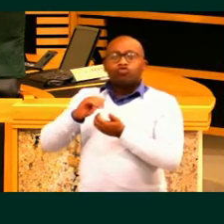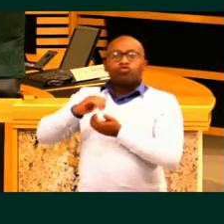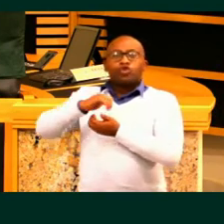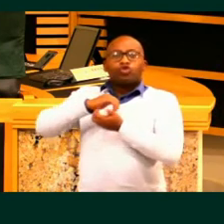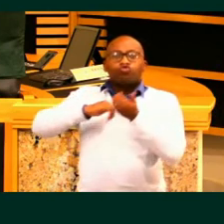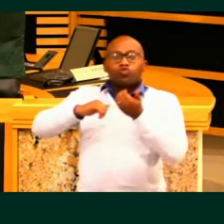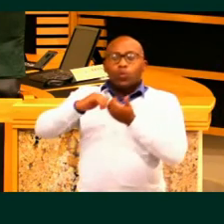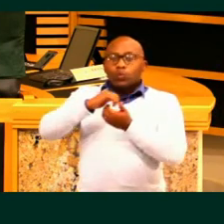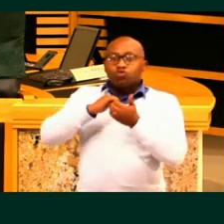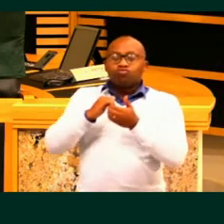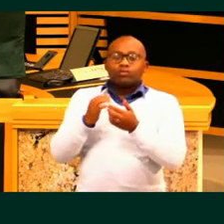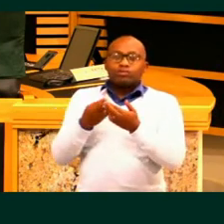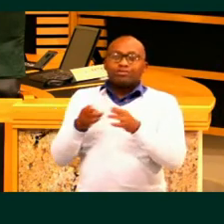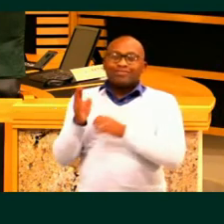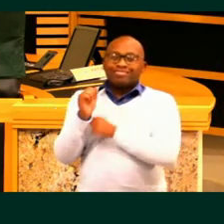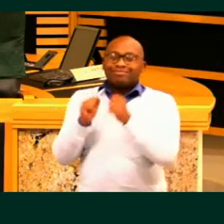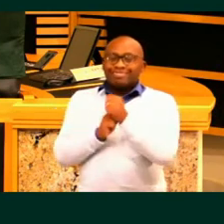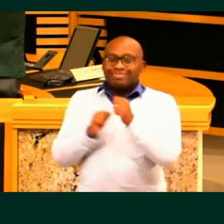the